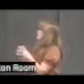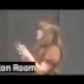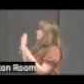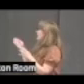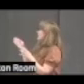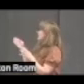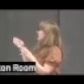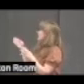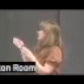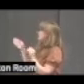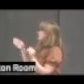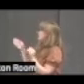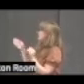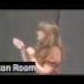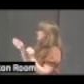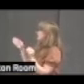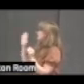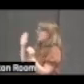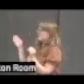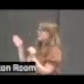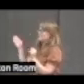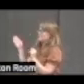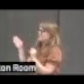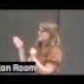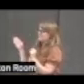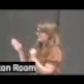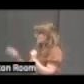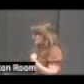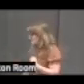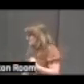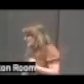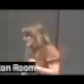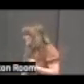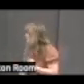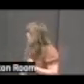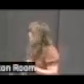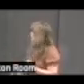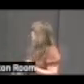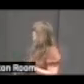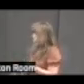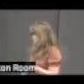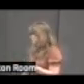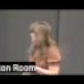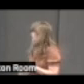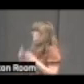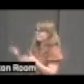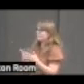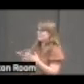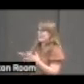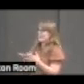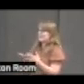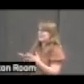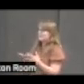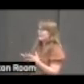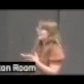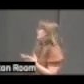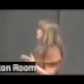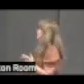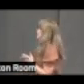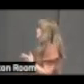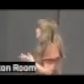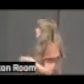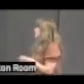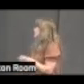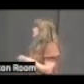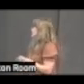If we had 80% at the beginning and only 20% success rate, now we've literally flipped that on its